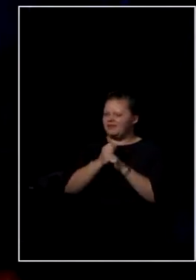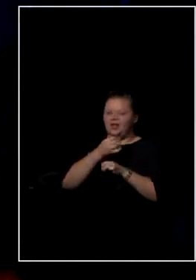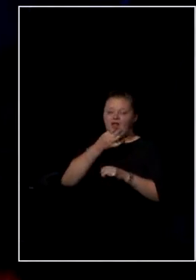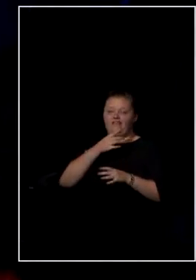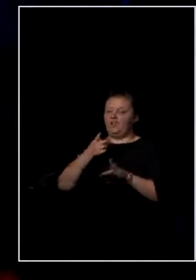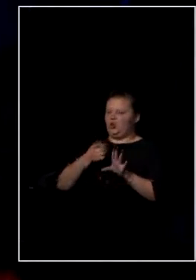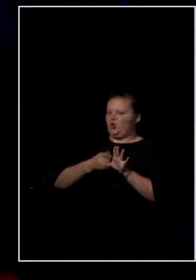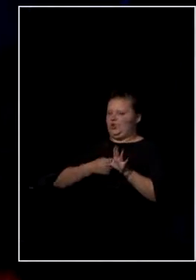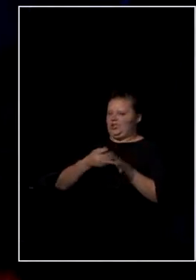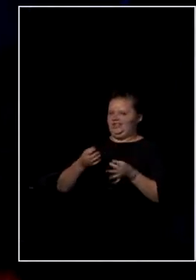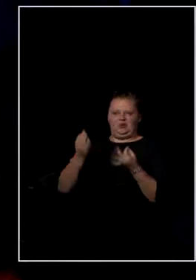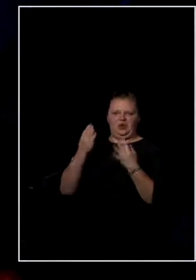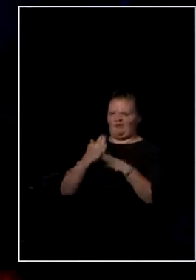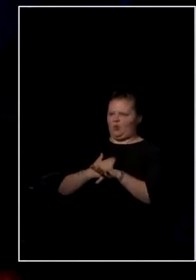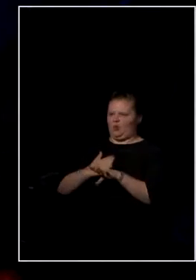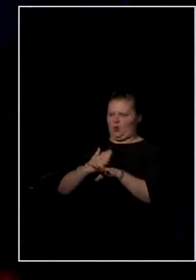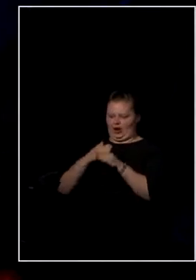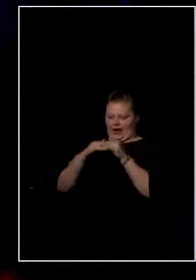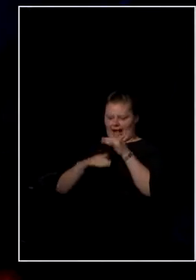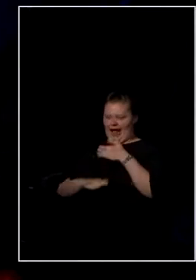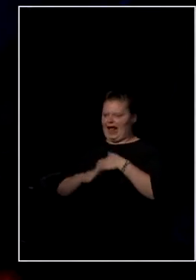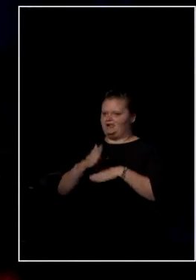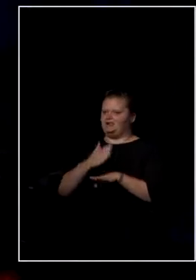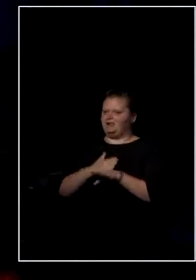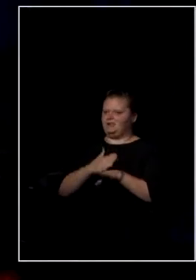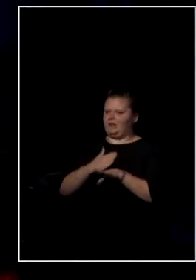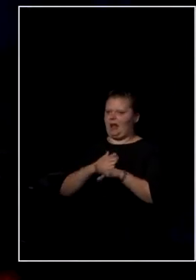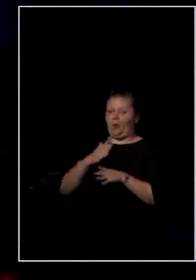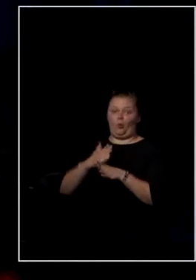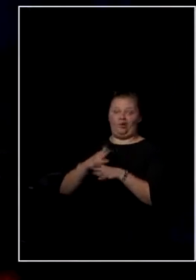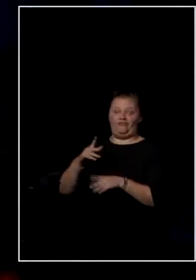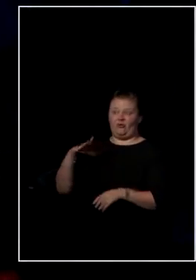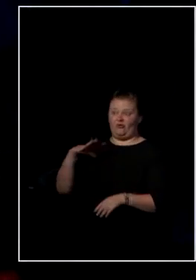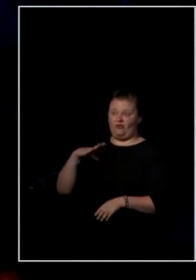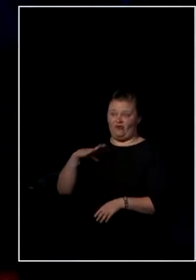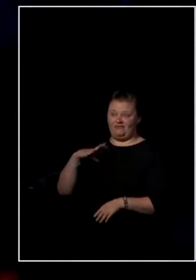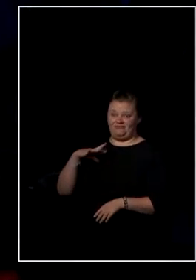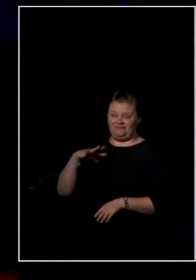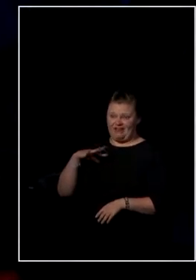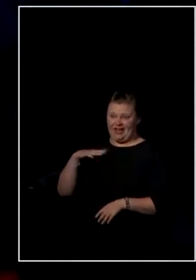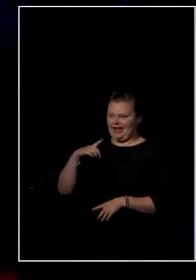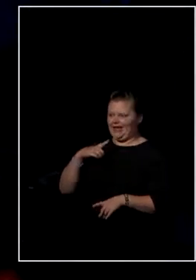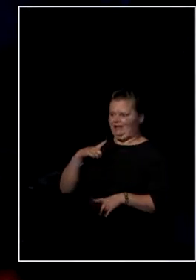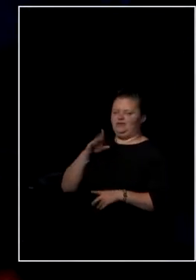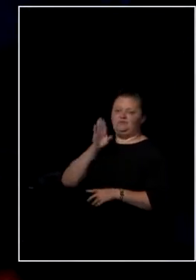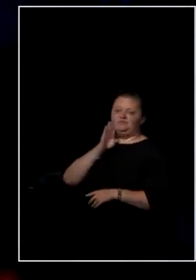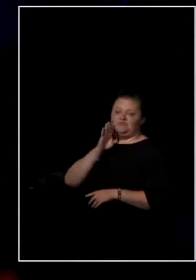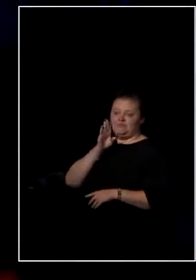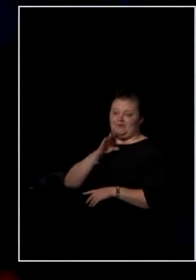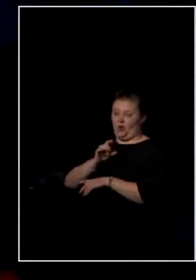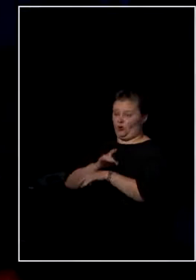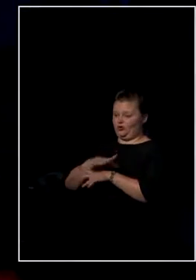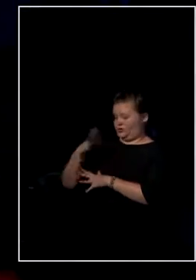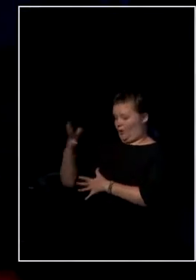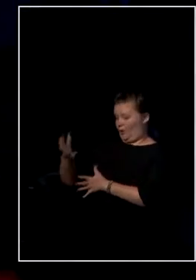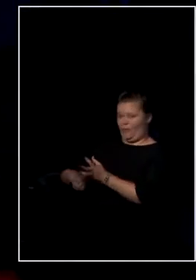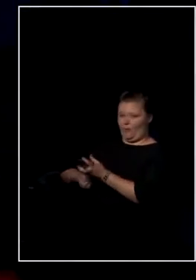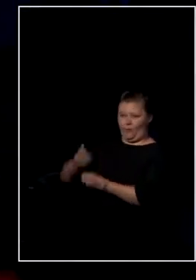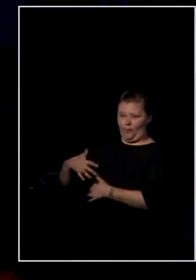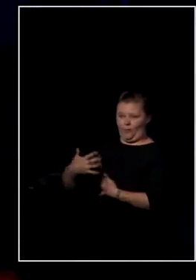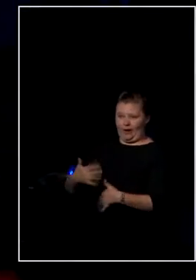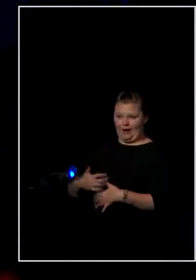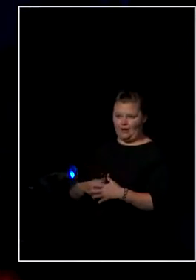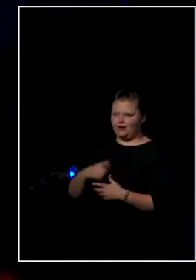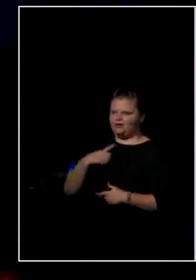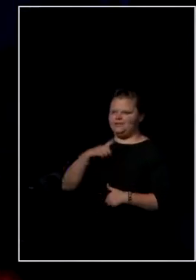unemployed, underemployed, and working for free, despite formerly being a very well-paid consultant, because people didn't